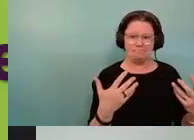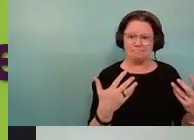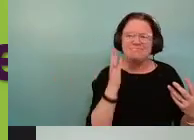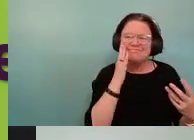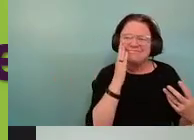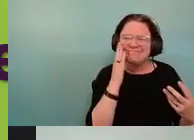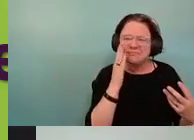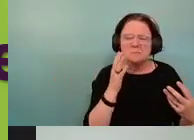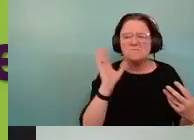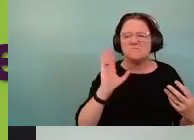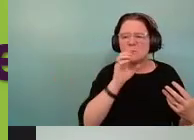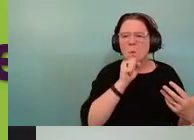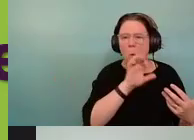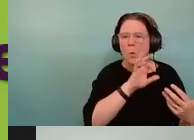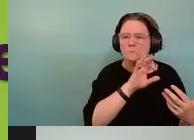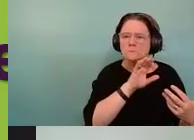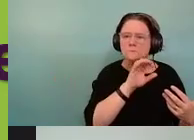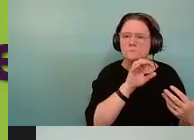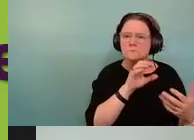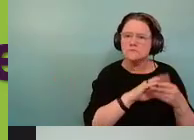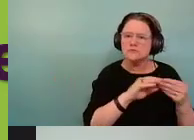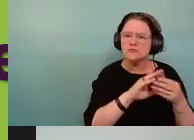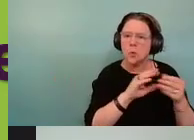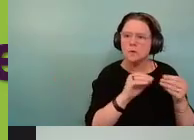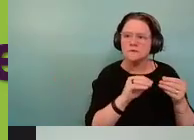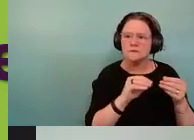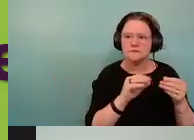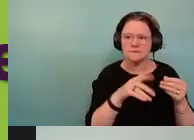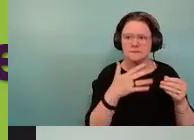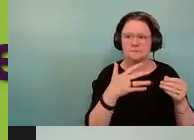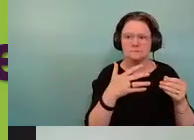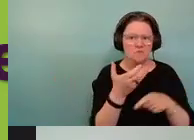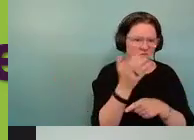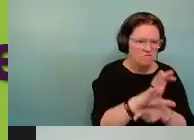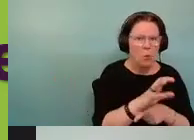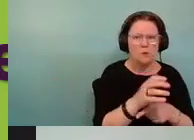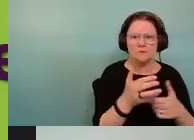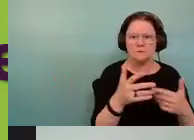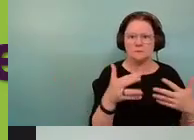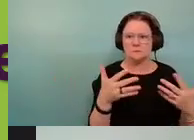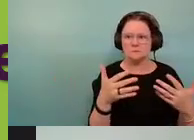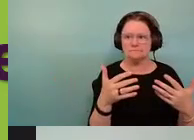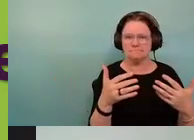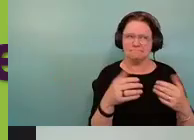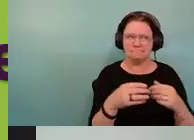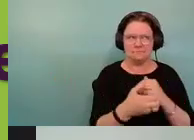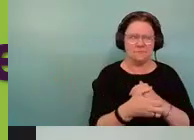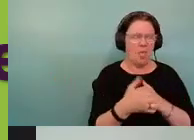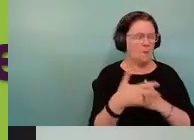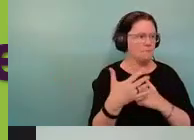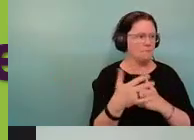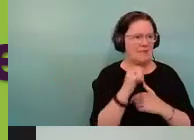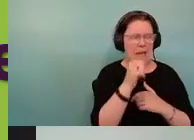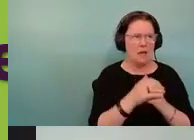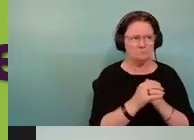we've heard about people with mental health disabilities being forced into some not so